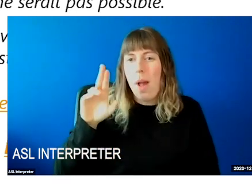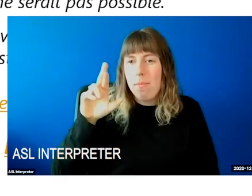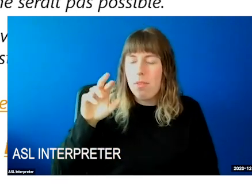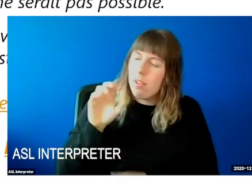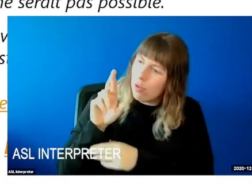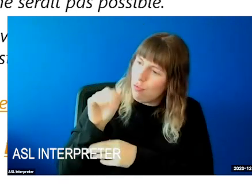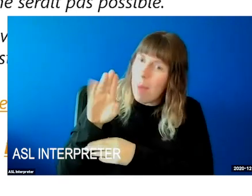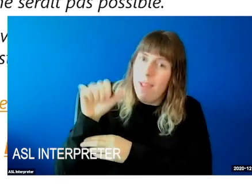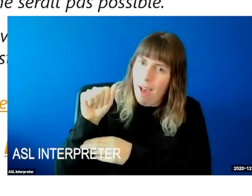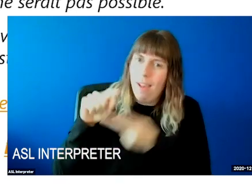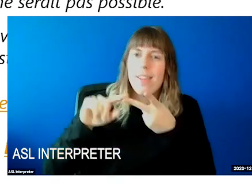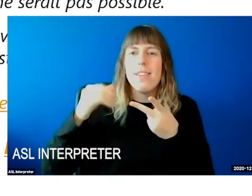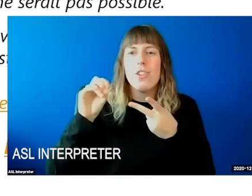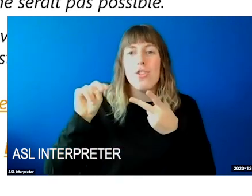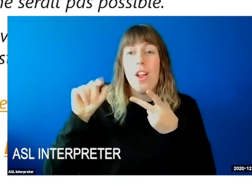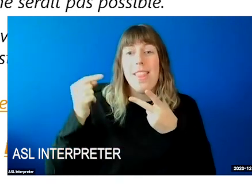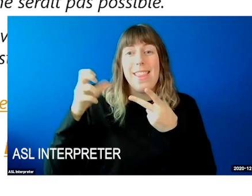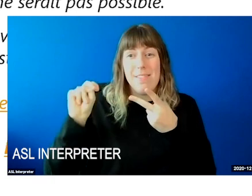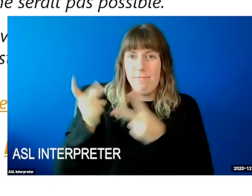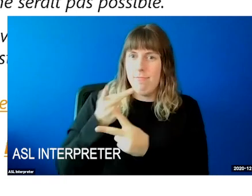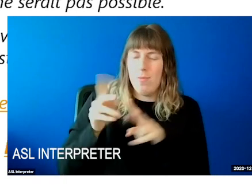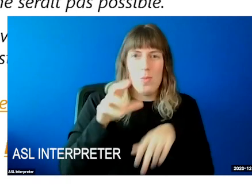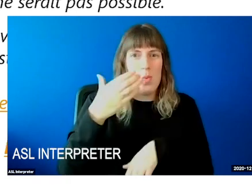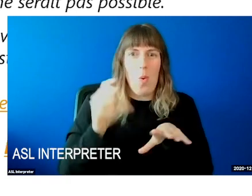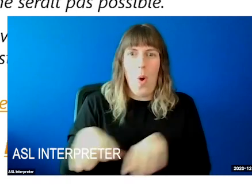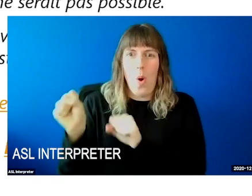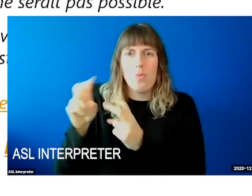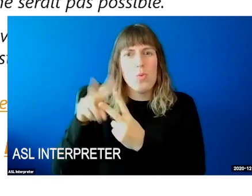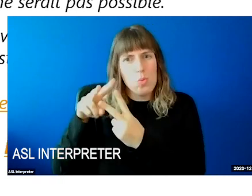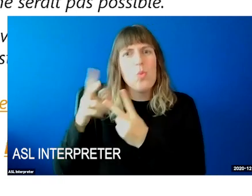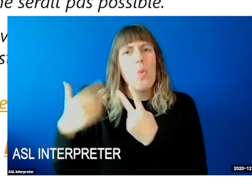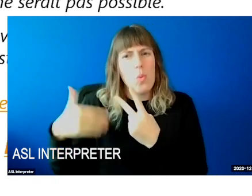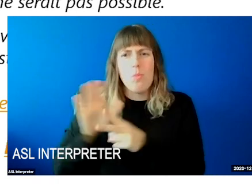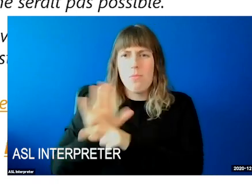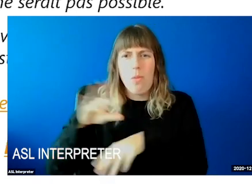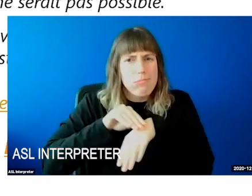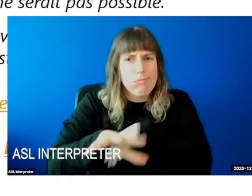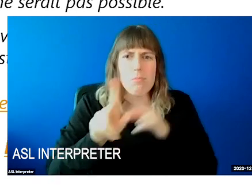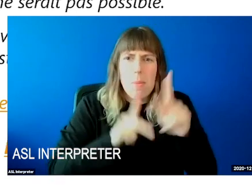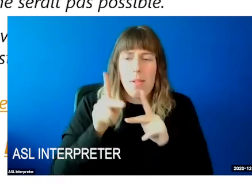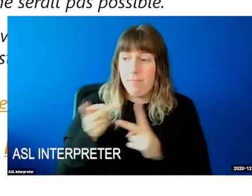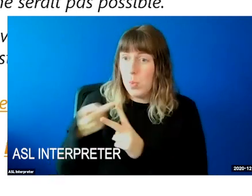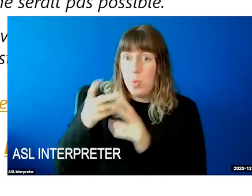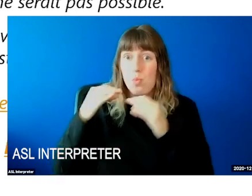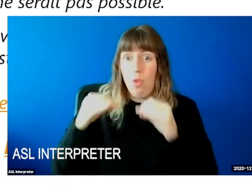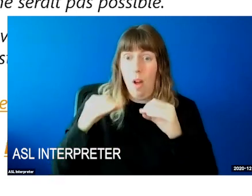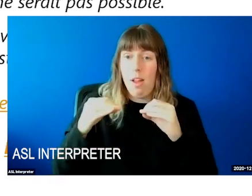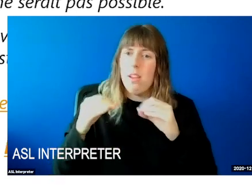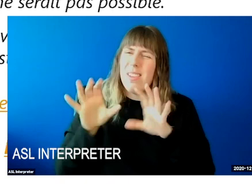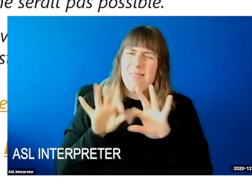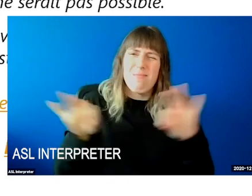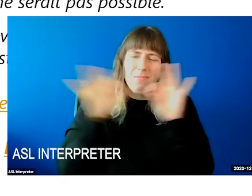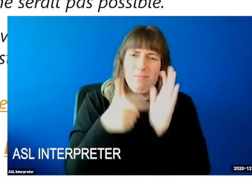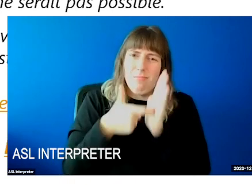not least, I want to say a big thank you to Rabia Kader and Jonathan Marchand, our two co-hosts. You've set the tone for these webinars.